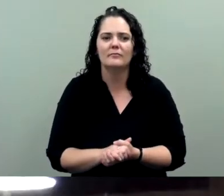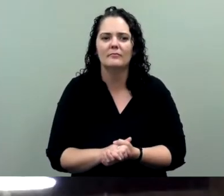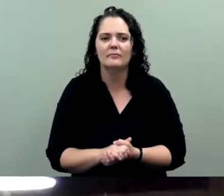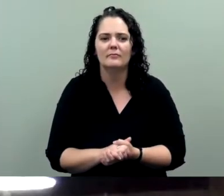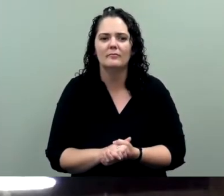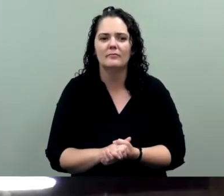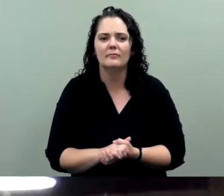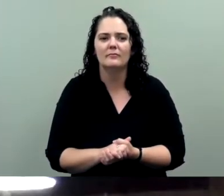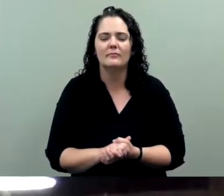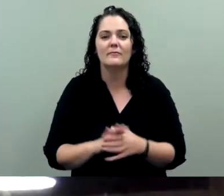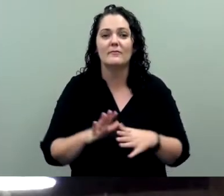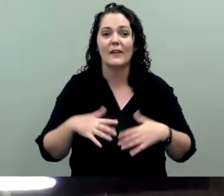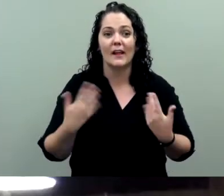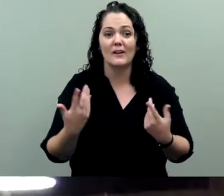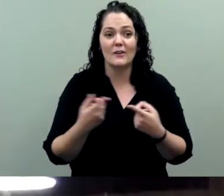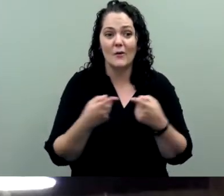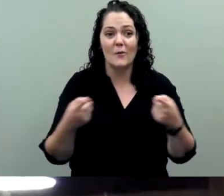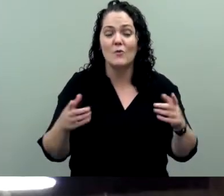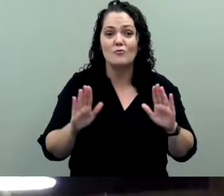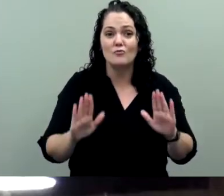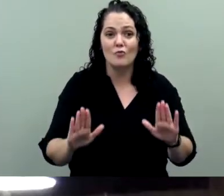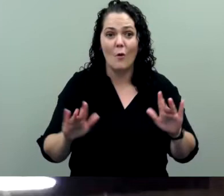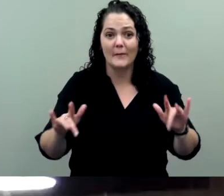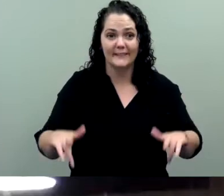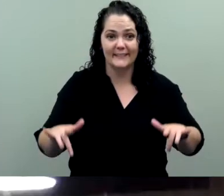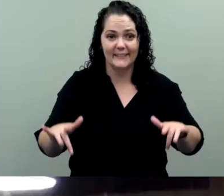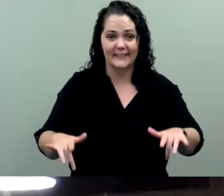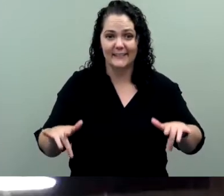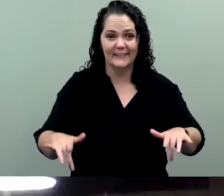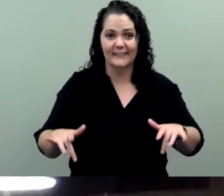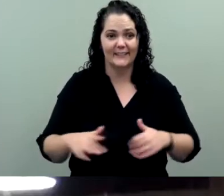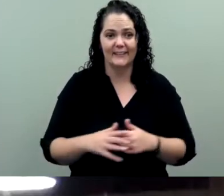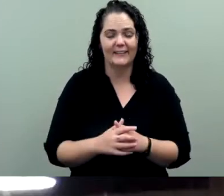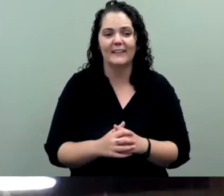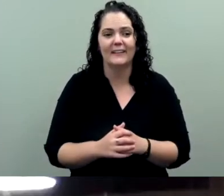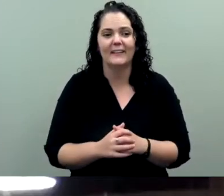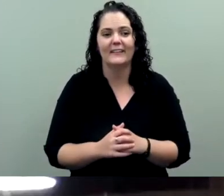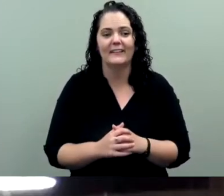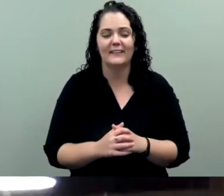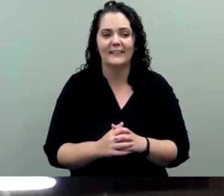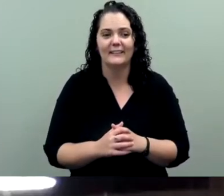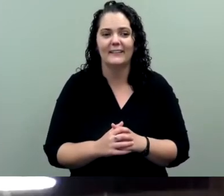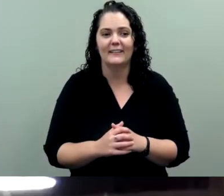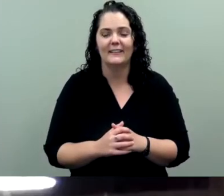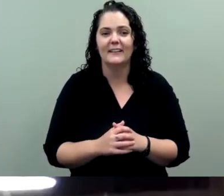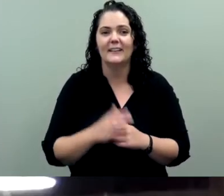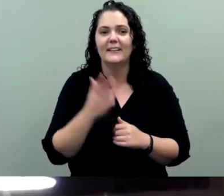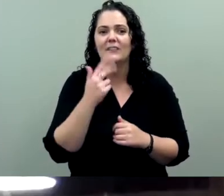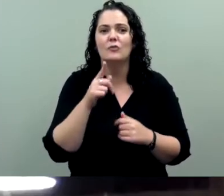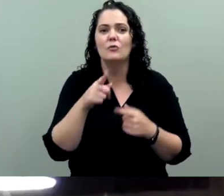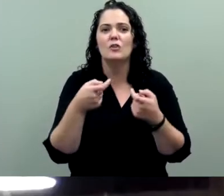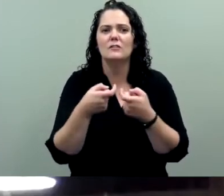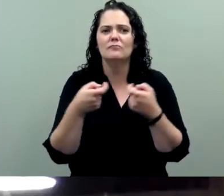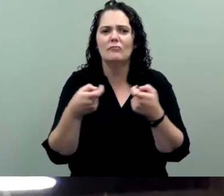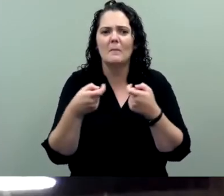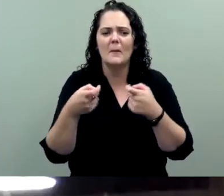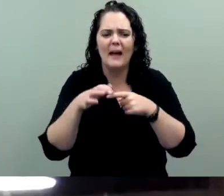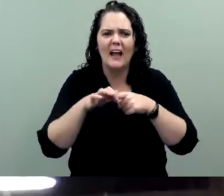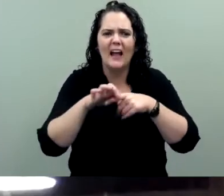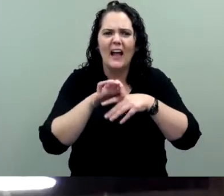going. I just want to talk to you a little bit as you're drawing. So if your rubber bands are too tight, loosen